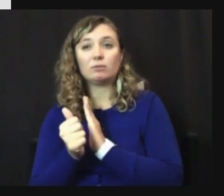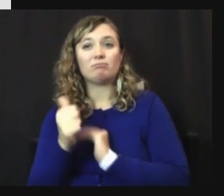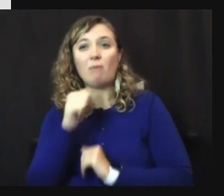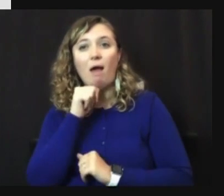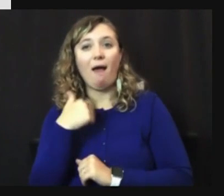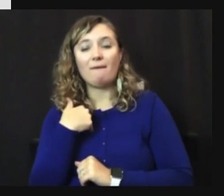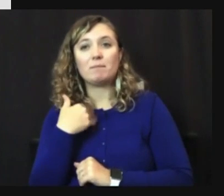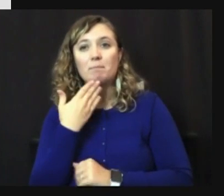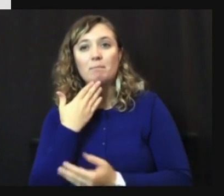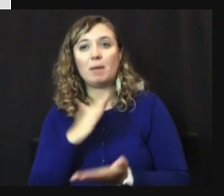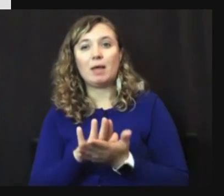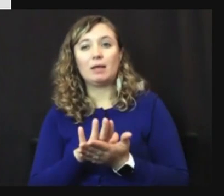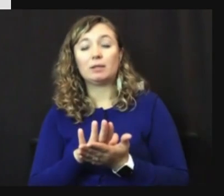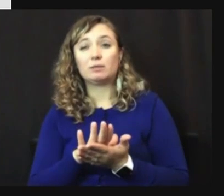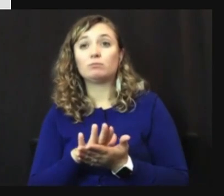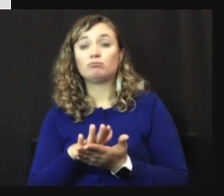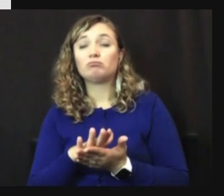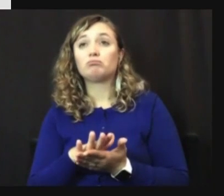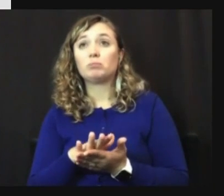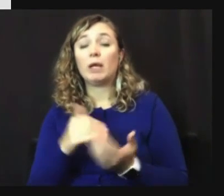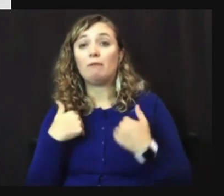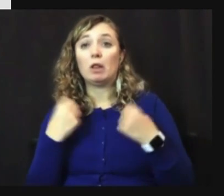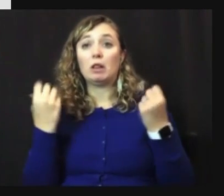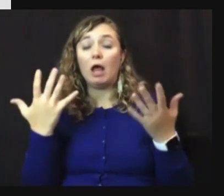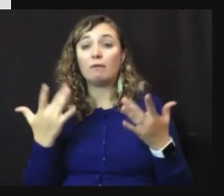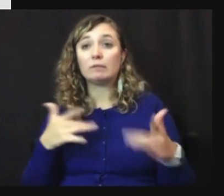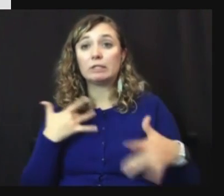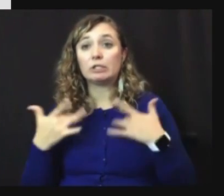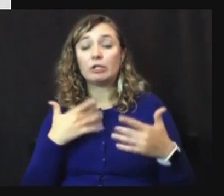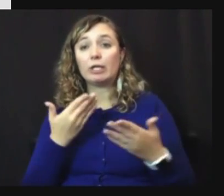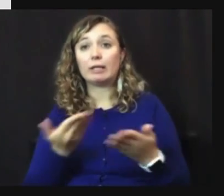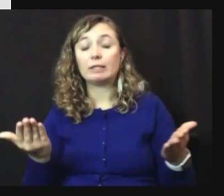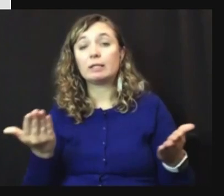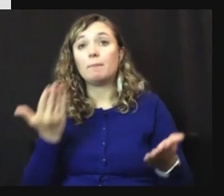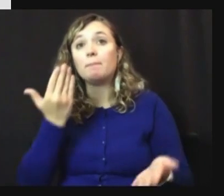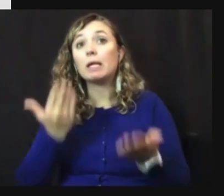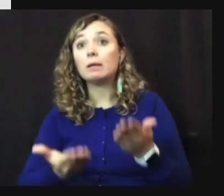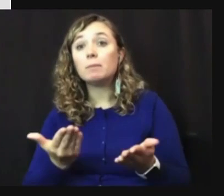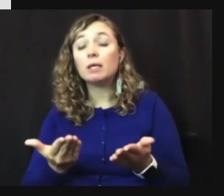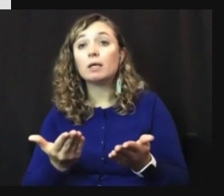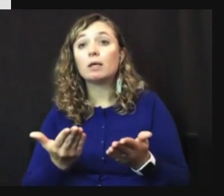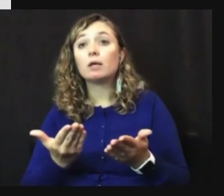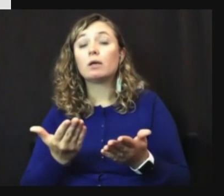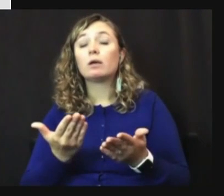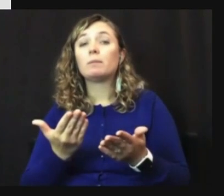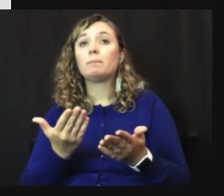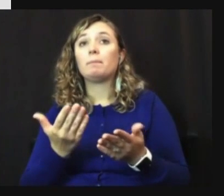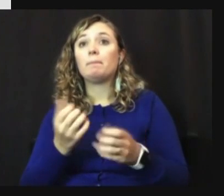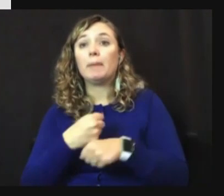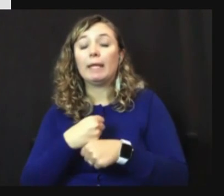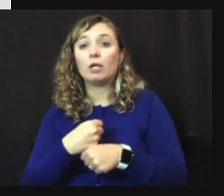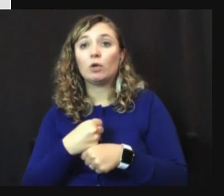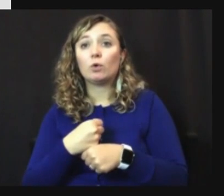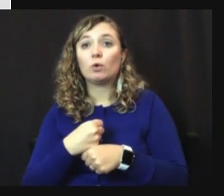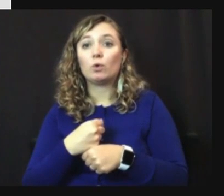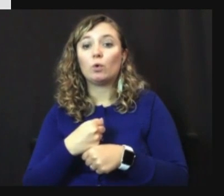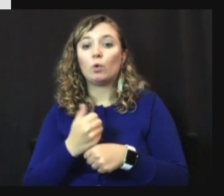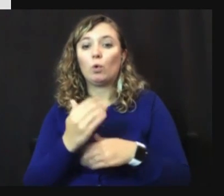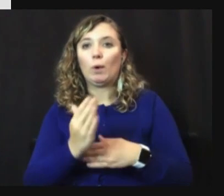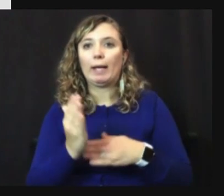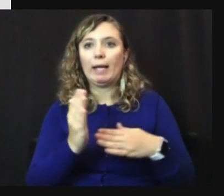We have a lot of sensory things that can make organization overwhelming if we have too much visual information.